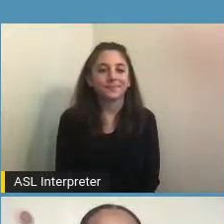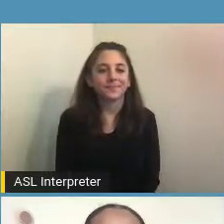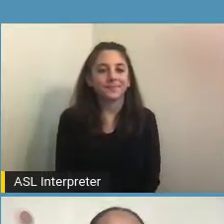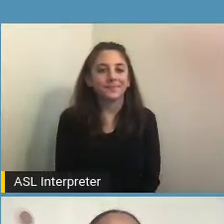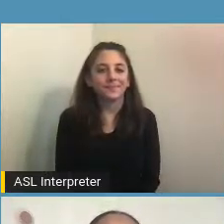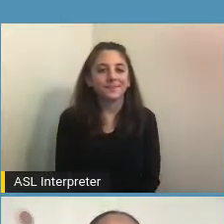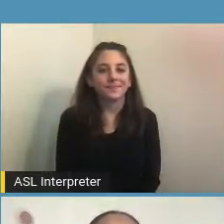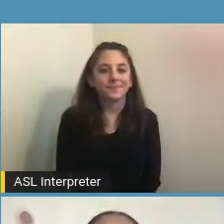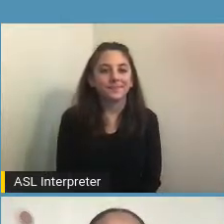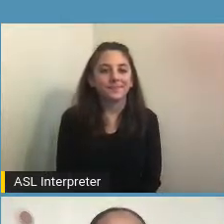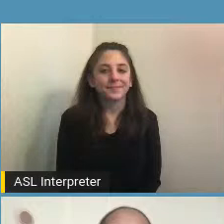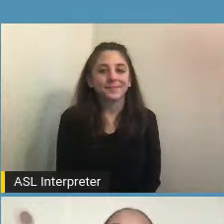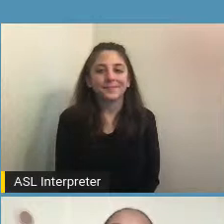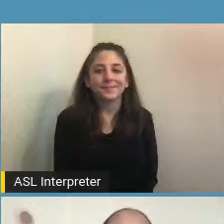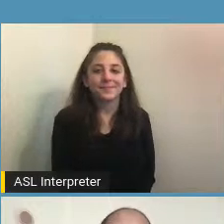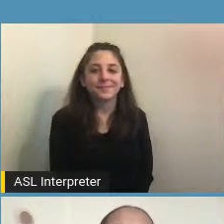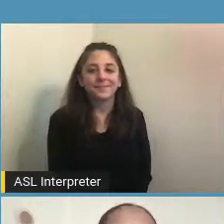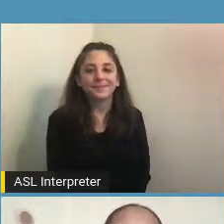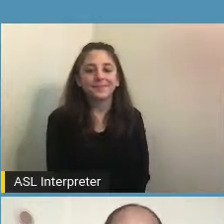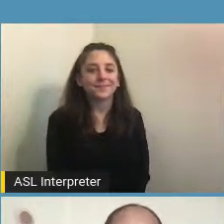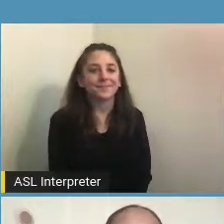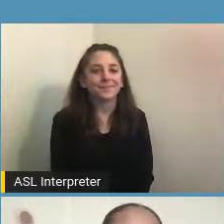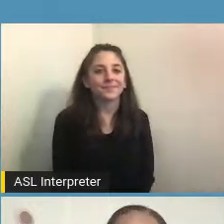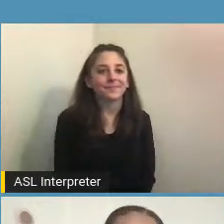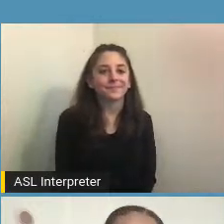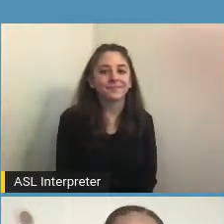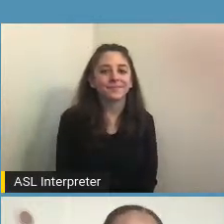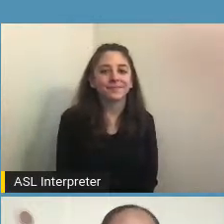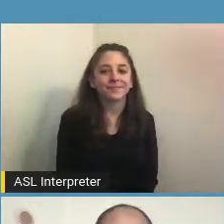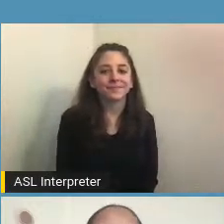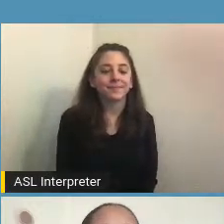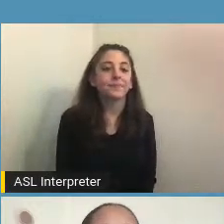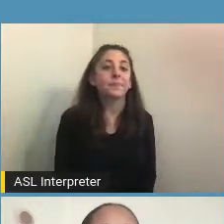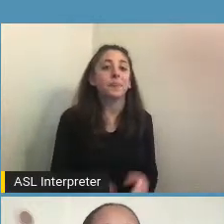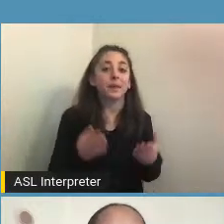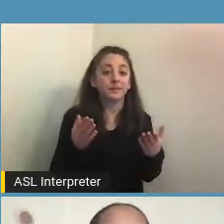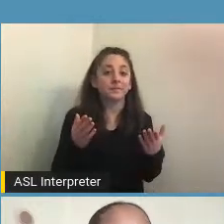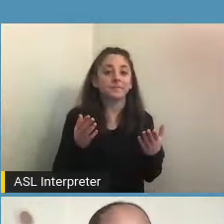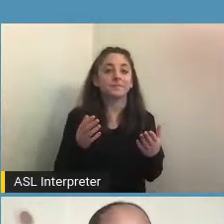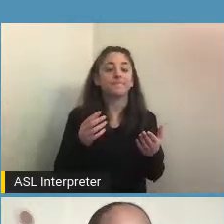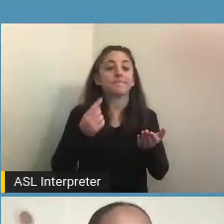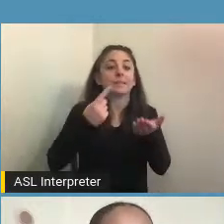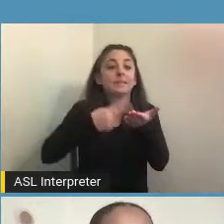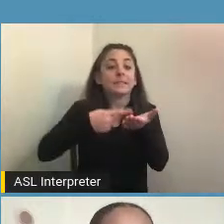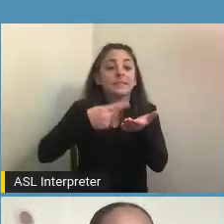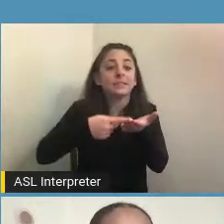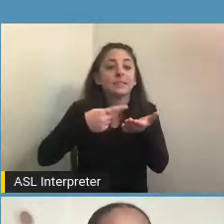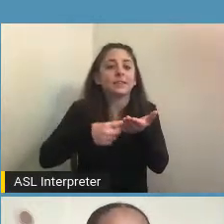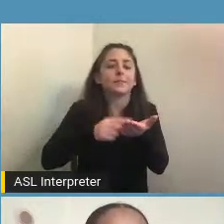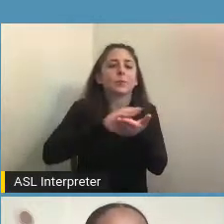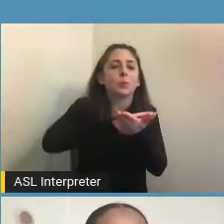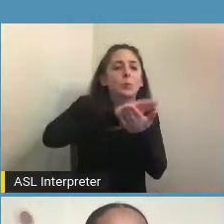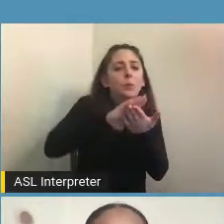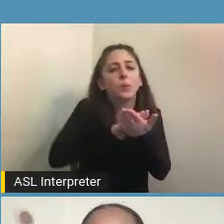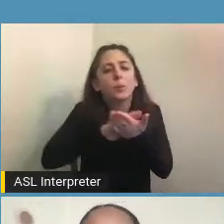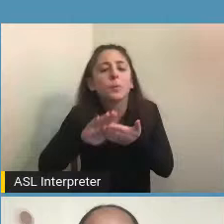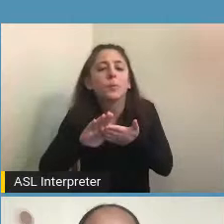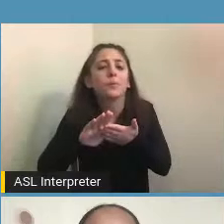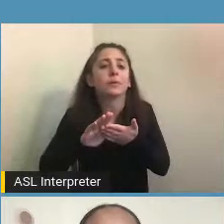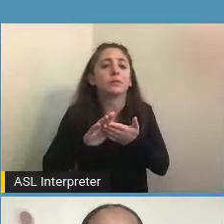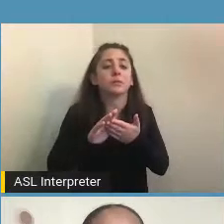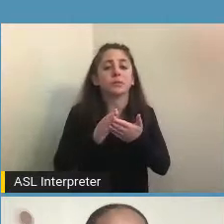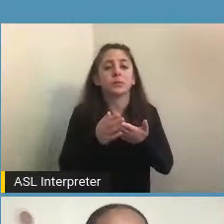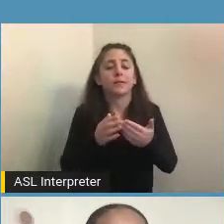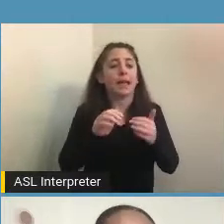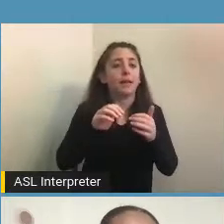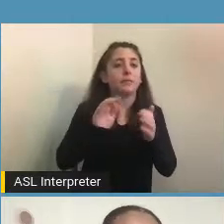Sorry about that. Thank you. So like I said, it was very clean, and how that clean look comes across is